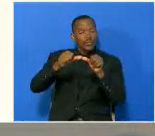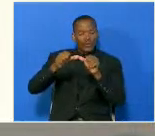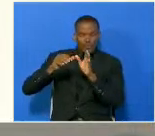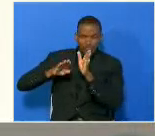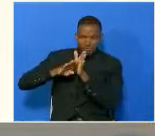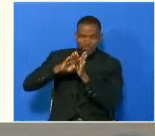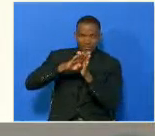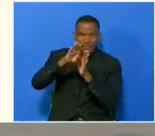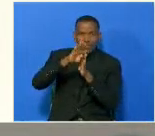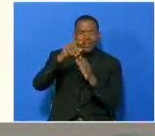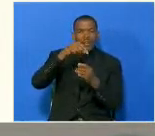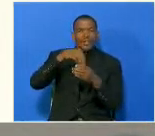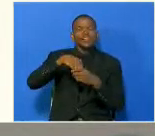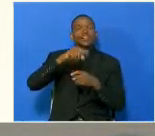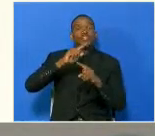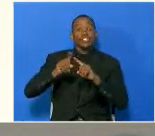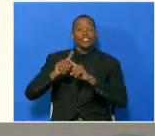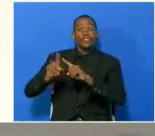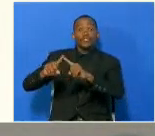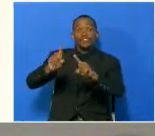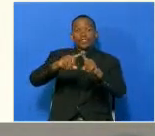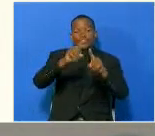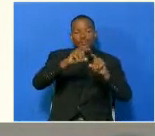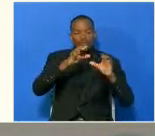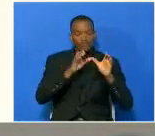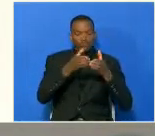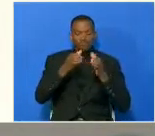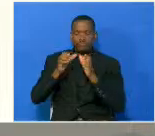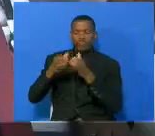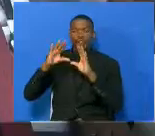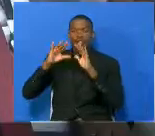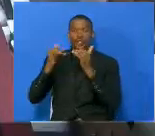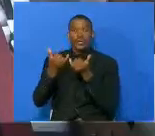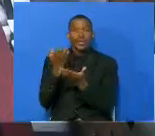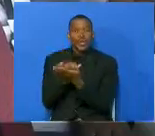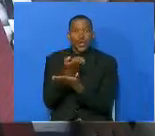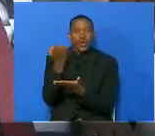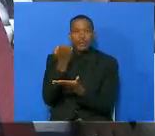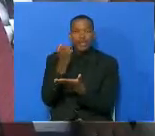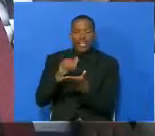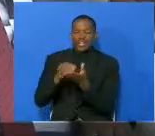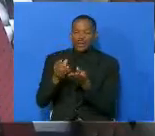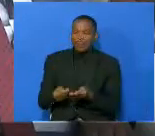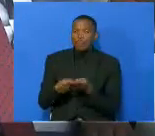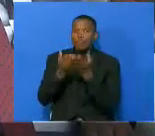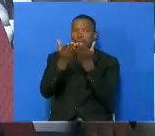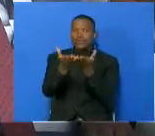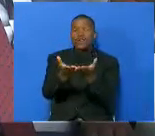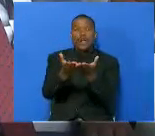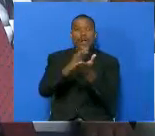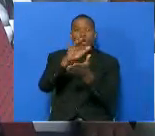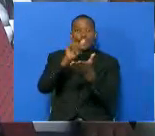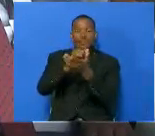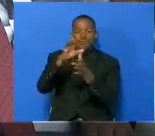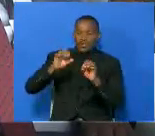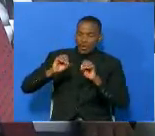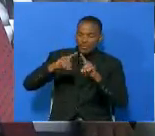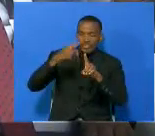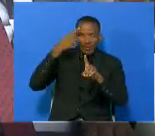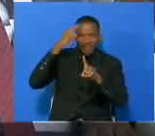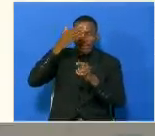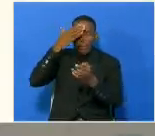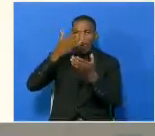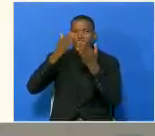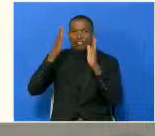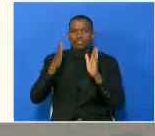sustainability in numerous sectors of our economy, as well as providing invaluable opportunity for